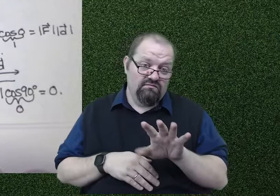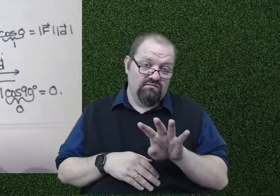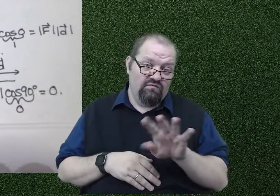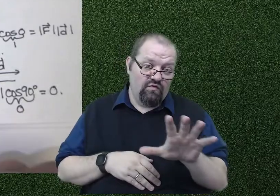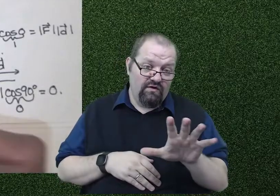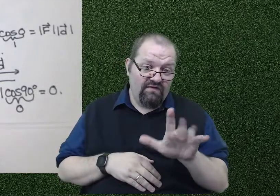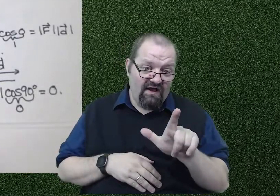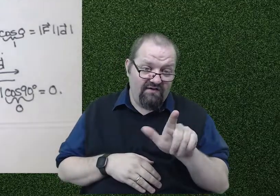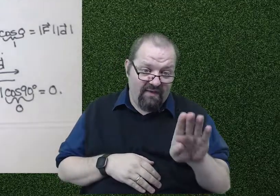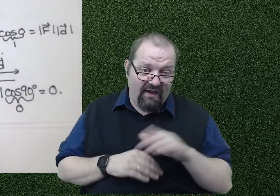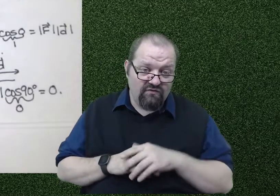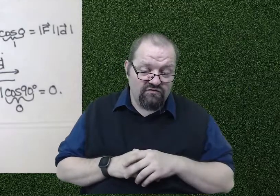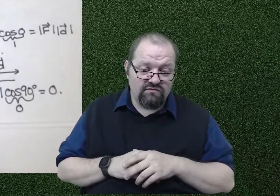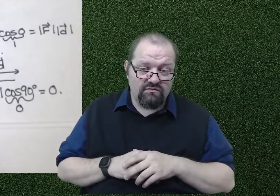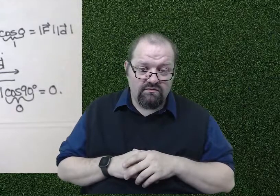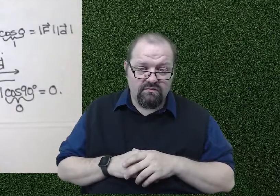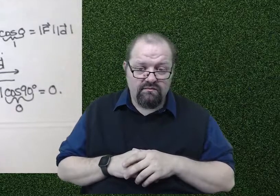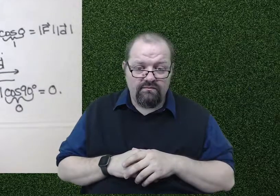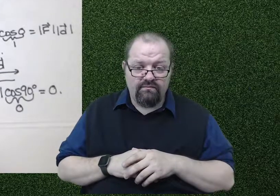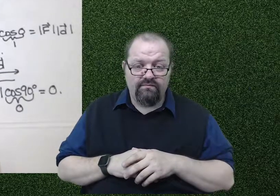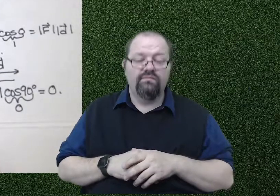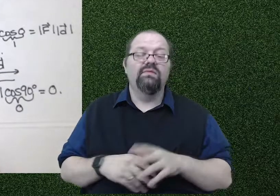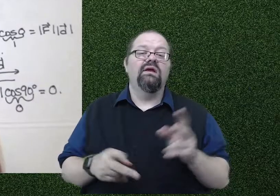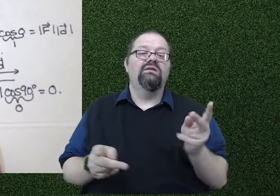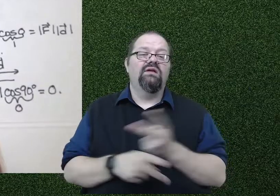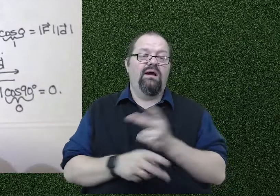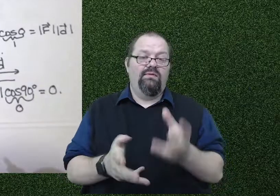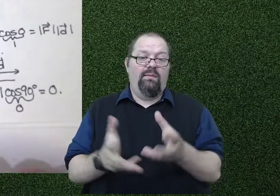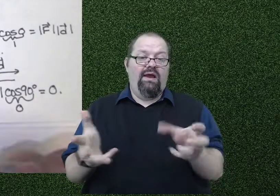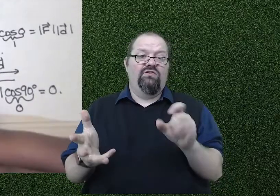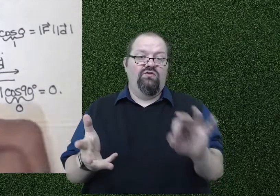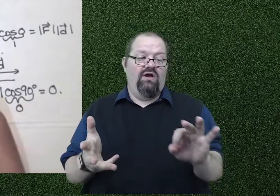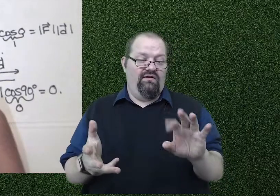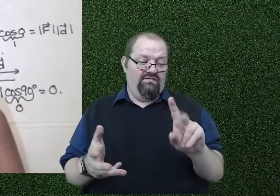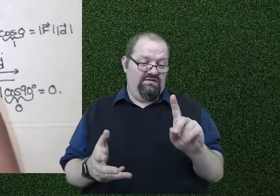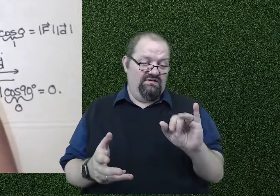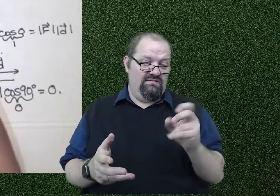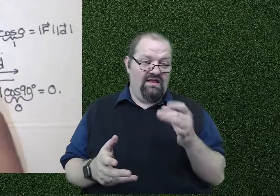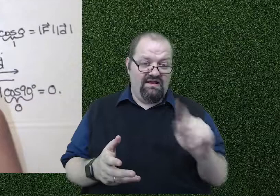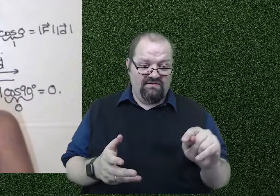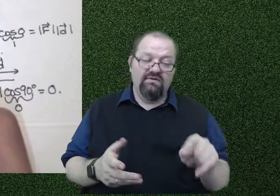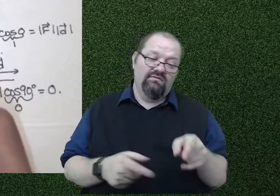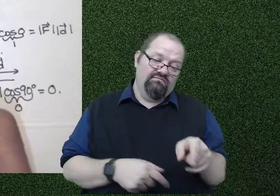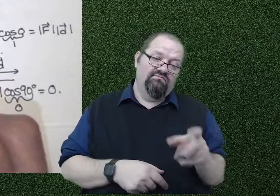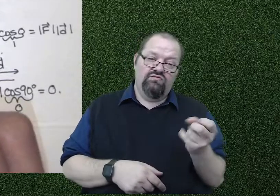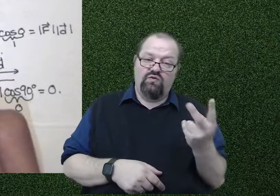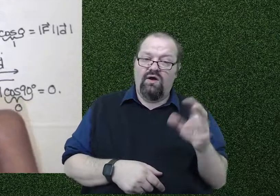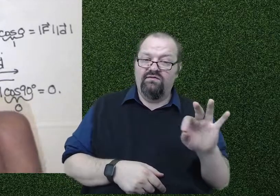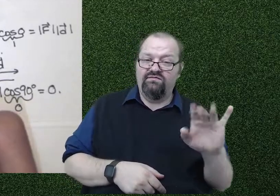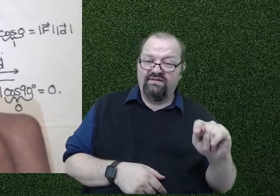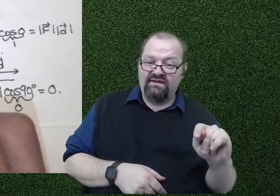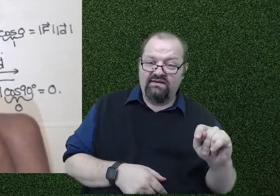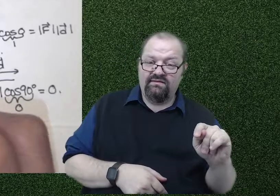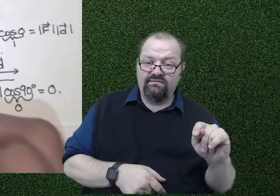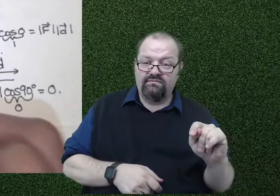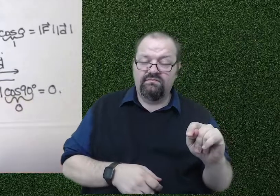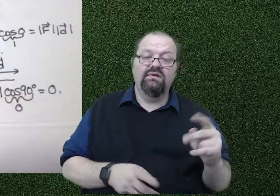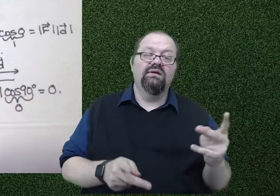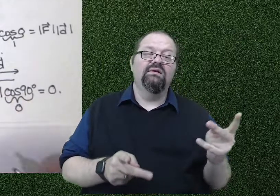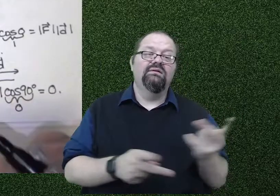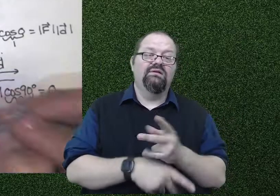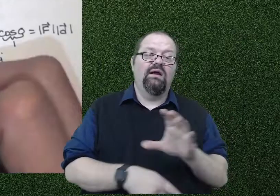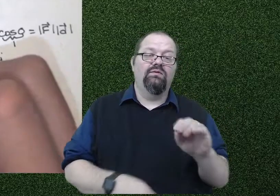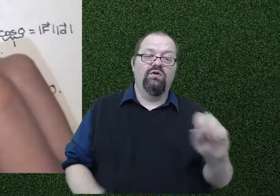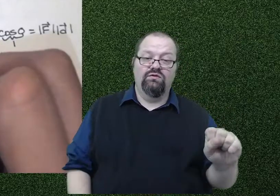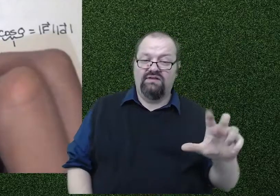pounds, times the magnitude of the displacement, which is the 12 feet, times the cosine of 30. You guys